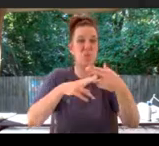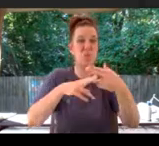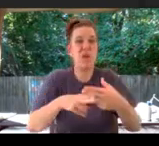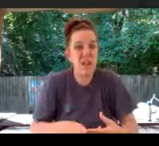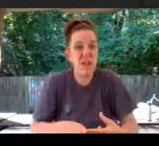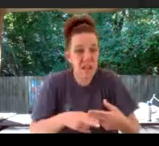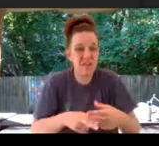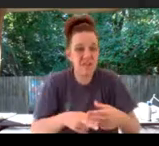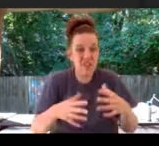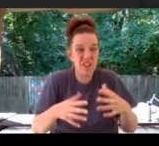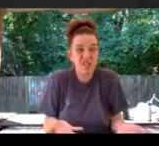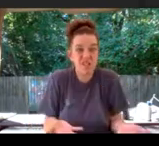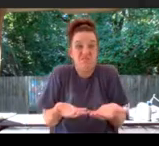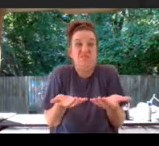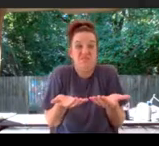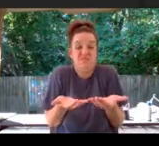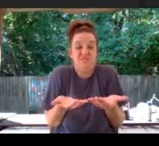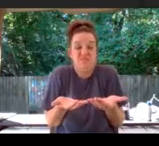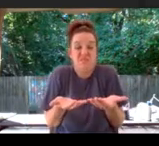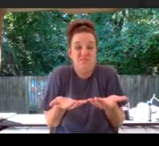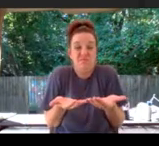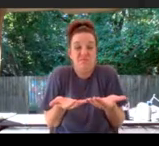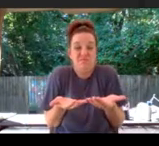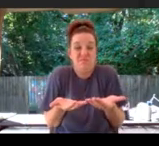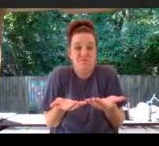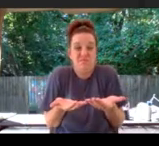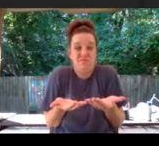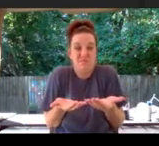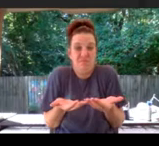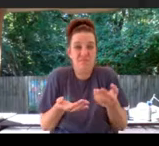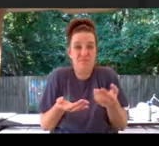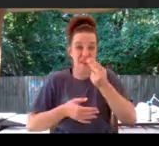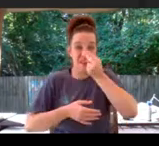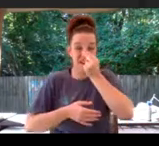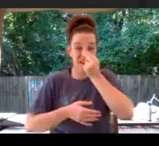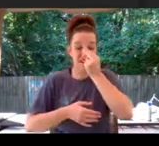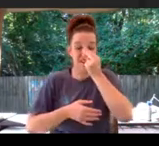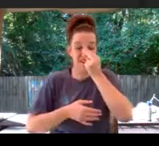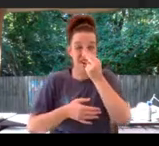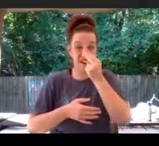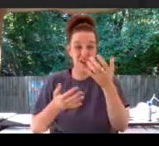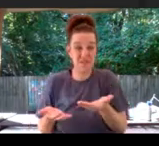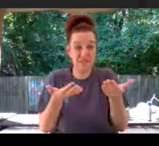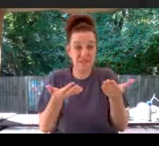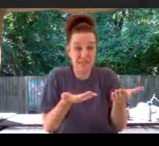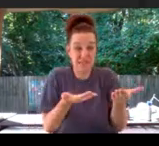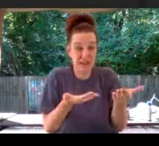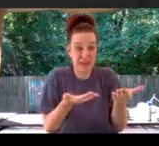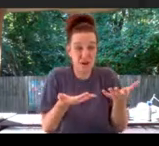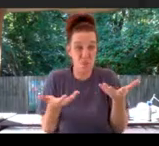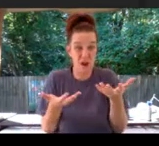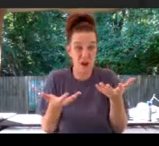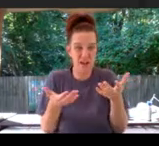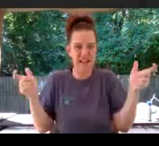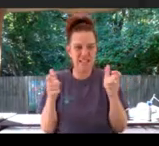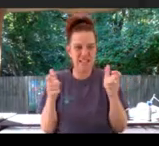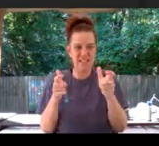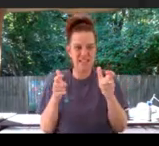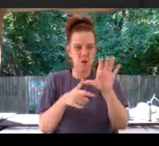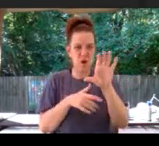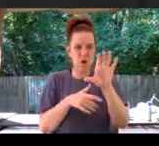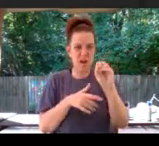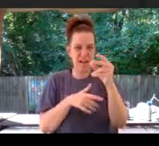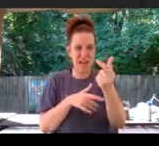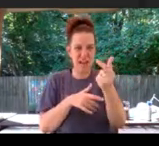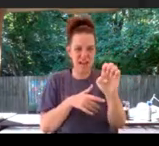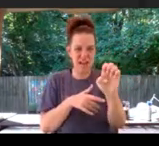from the bottom. Miles carried a small cage that once belonged to his hamster, which